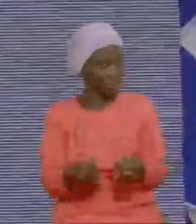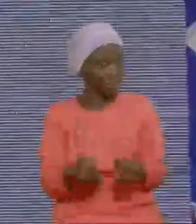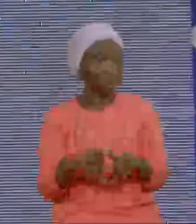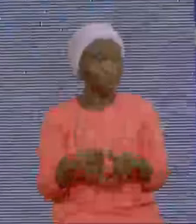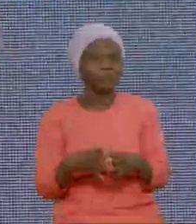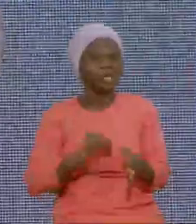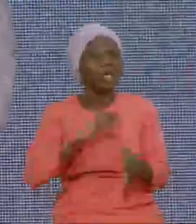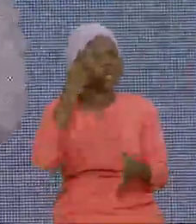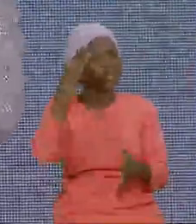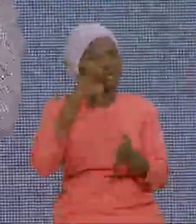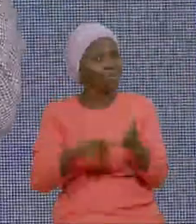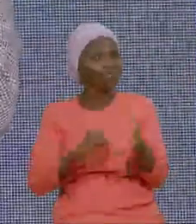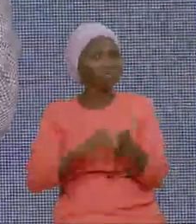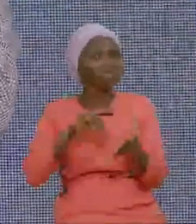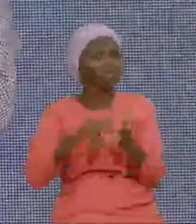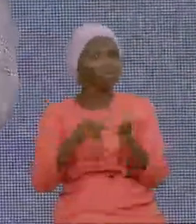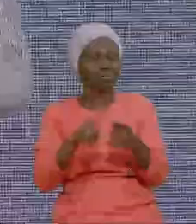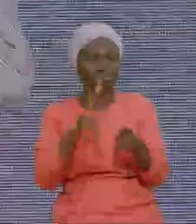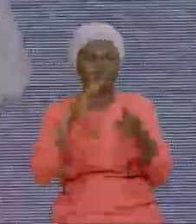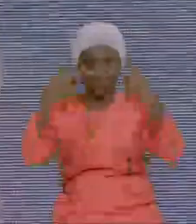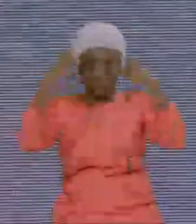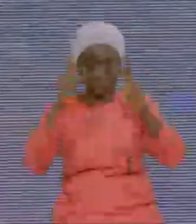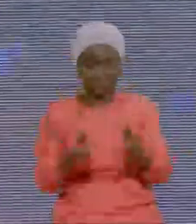and I know what it means to be a success.